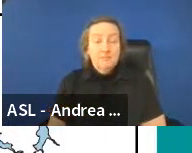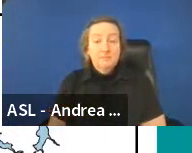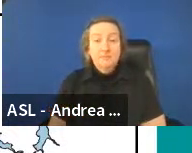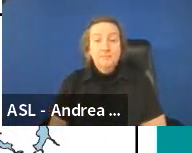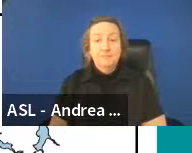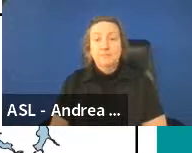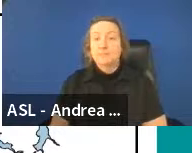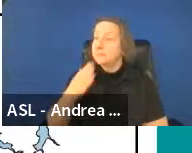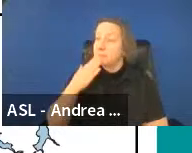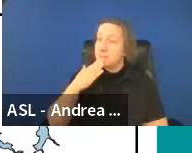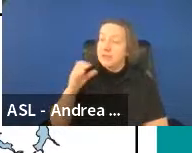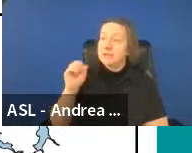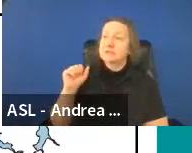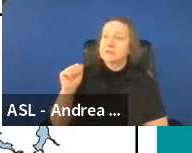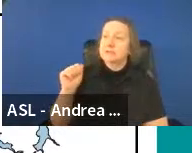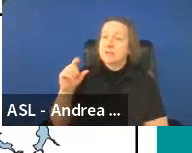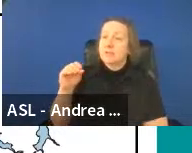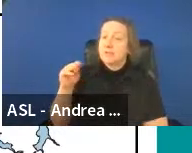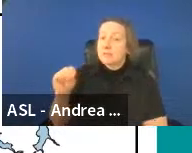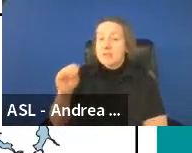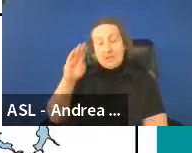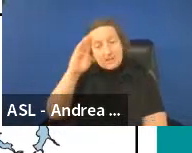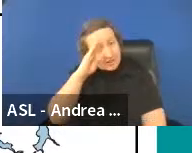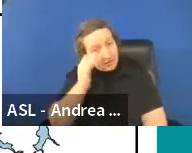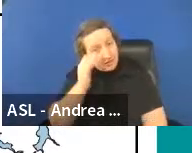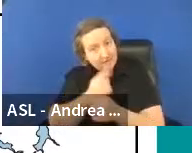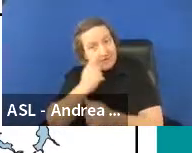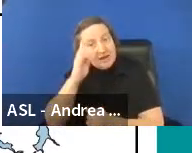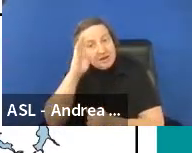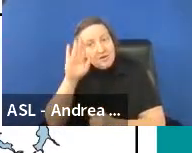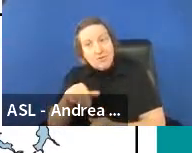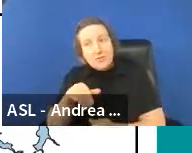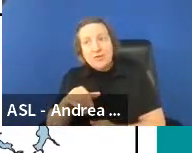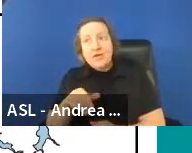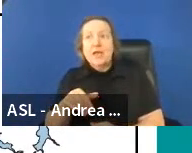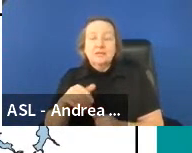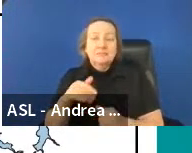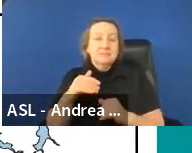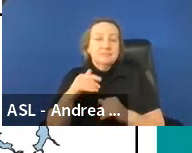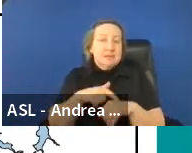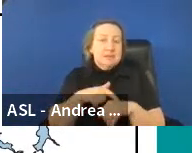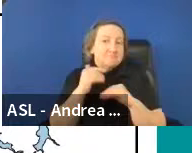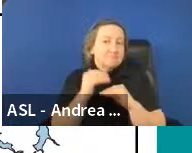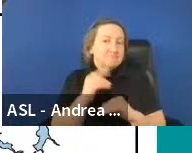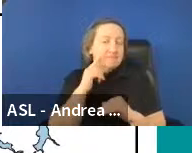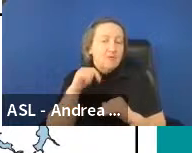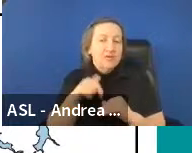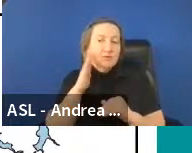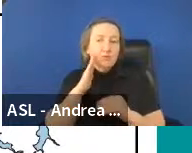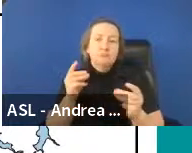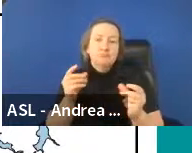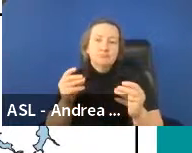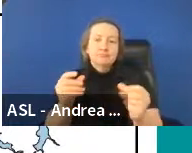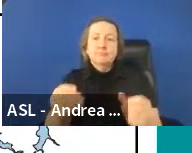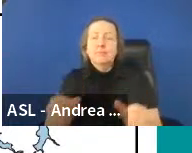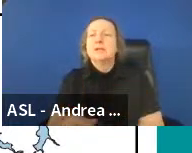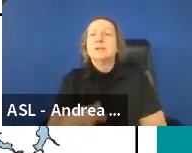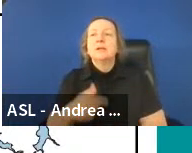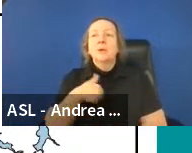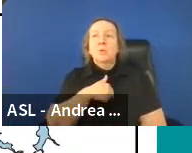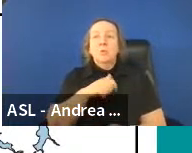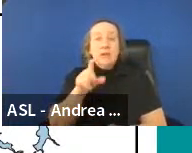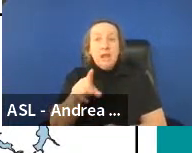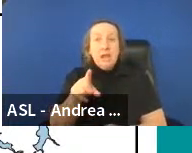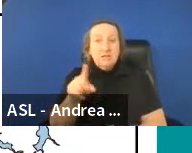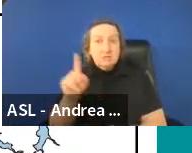Thanks, Salome. And hi, everybody. I know we're short on time for this section, so I'll go pretty quickly. We did ask where